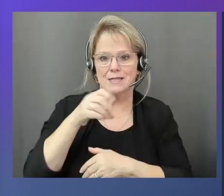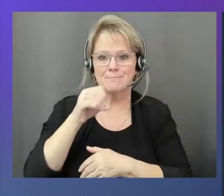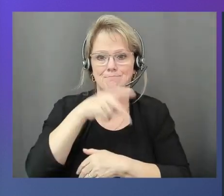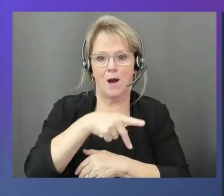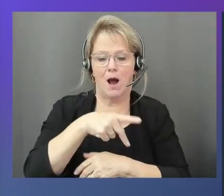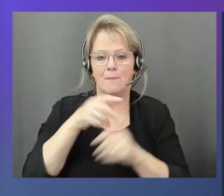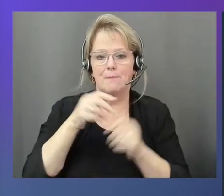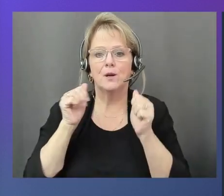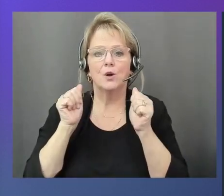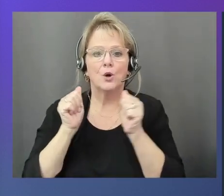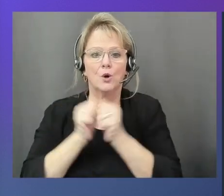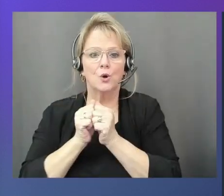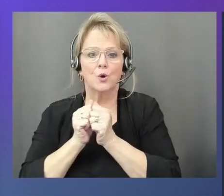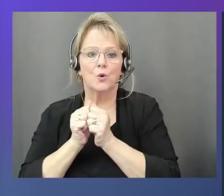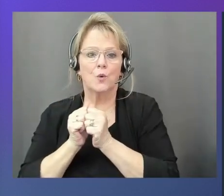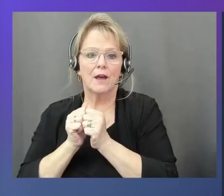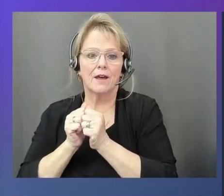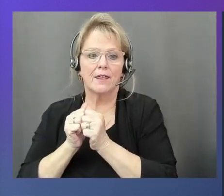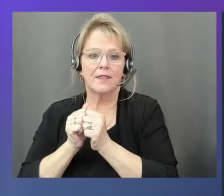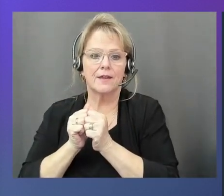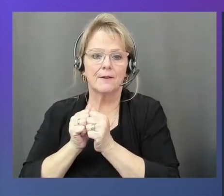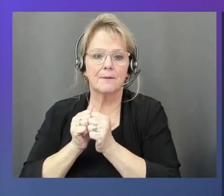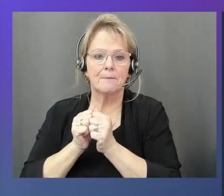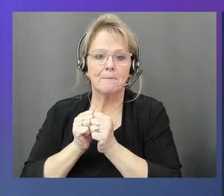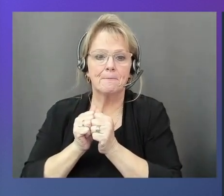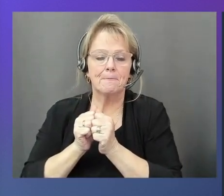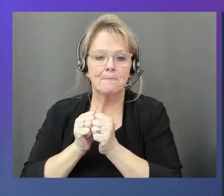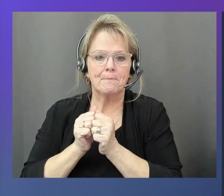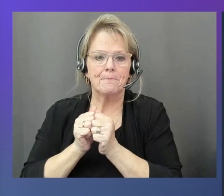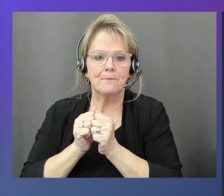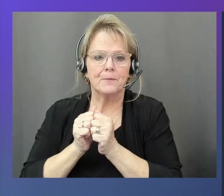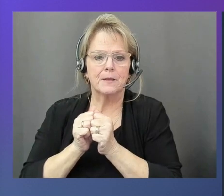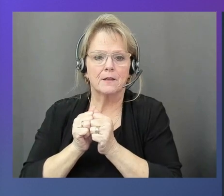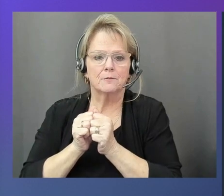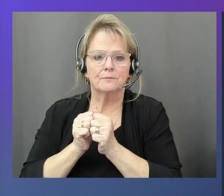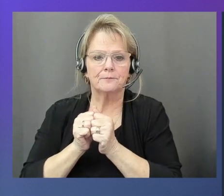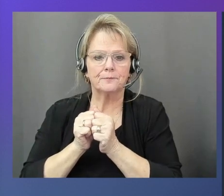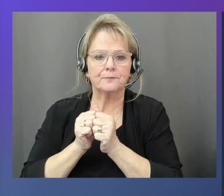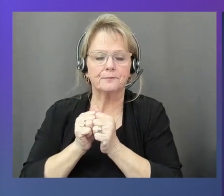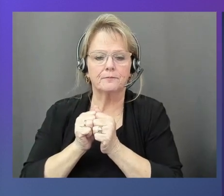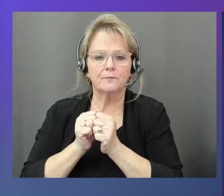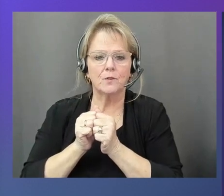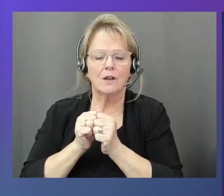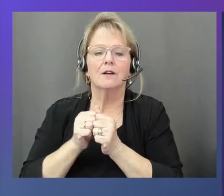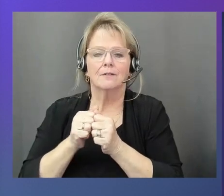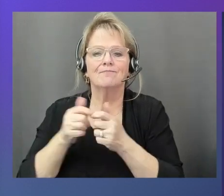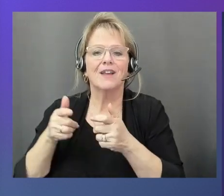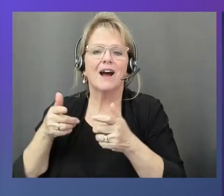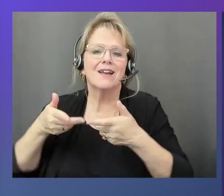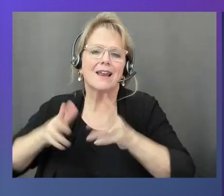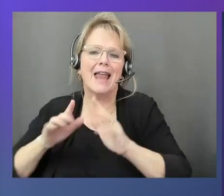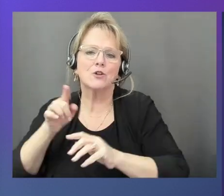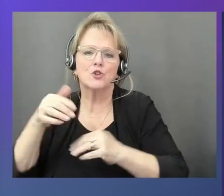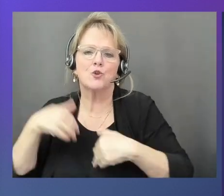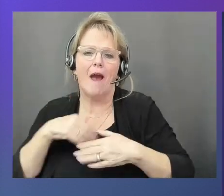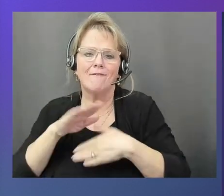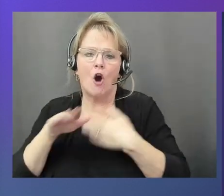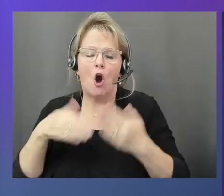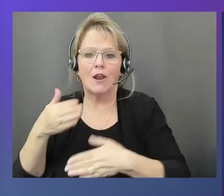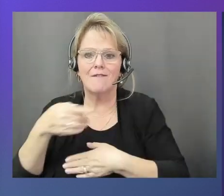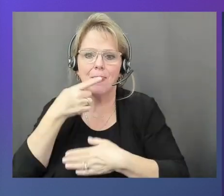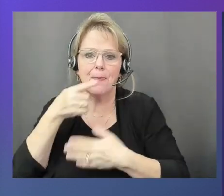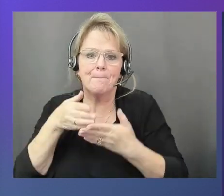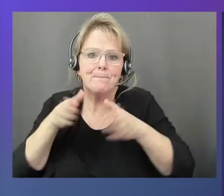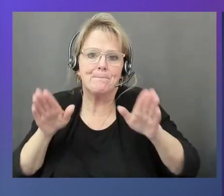private VIF allows you to have that all the public endpoints right there with your data traveling